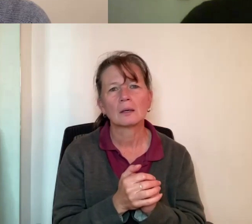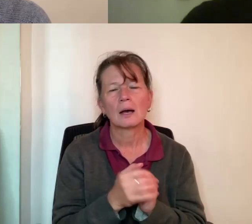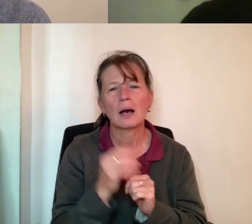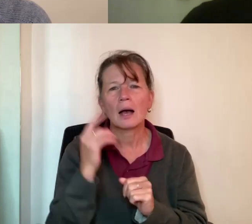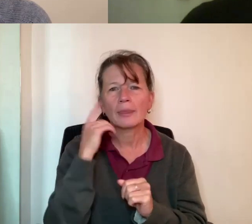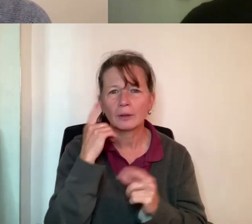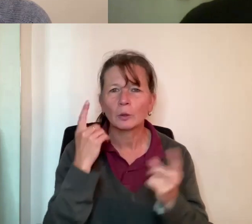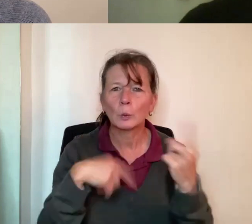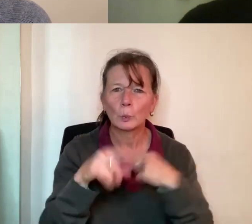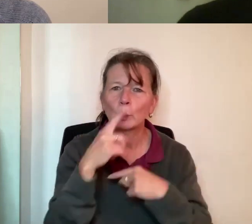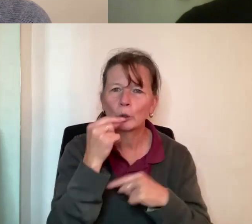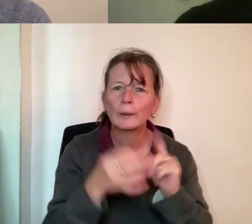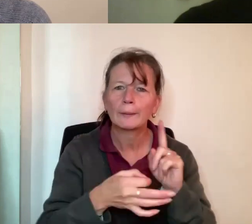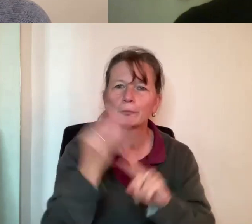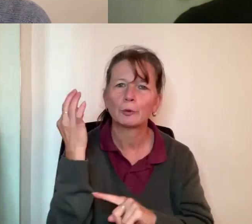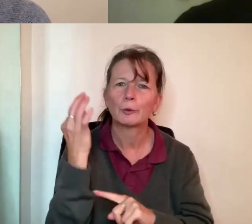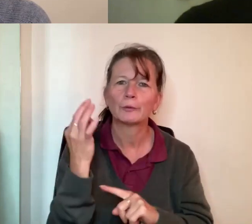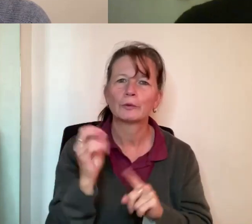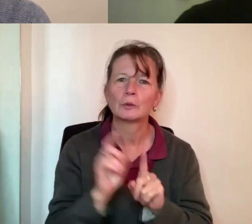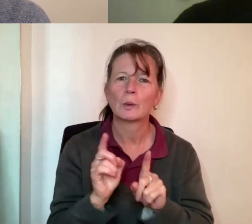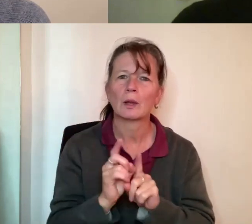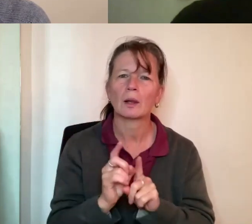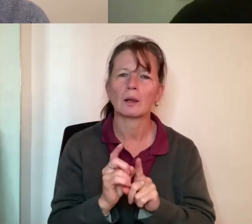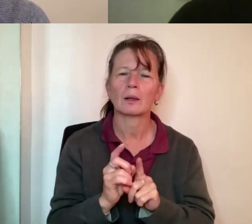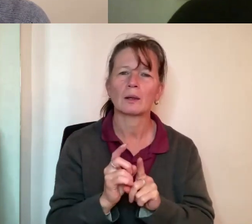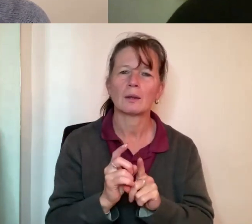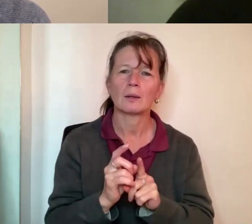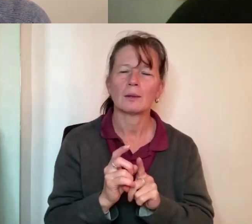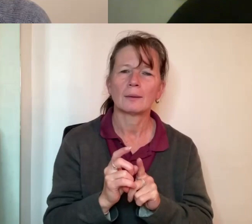could improve on as well, about